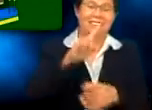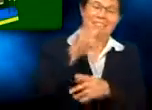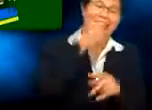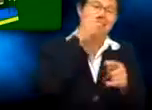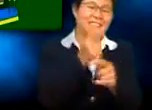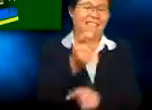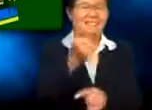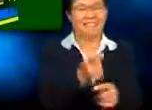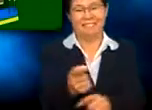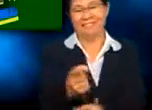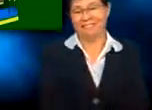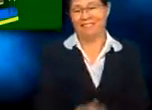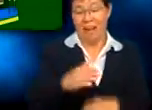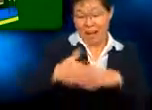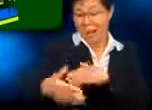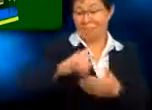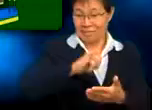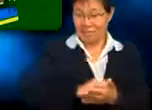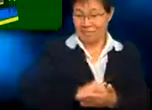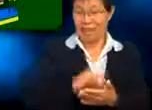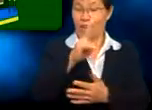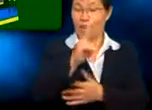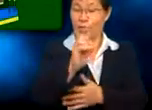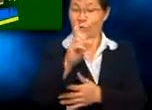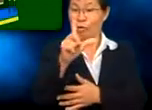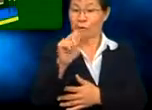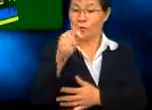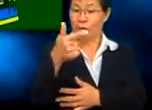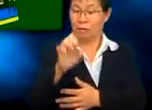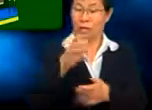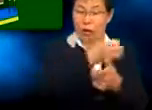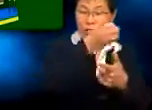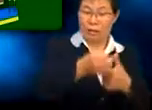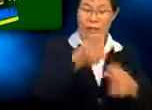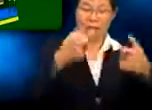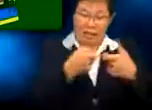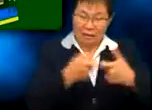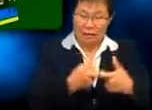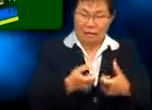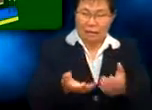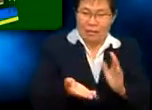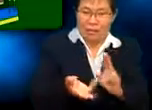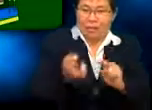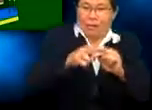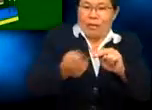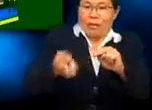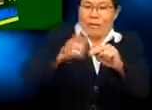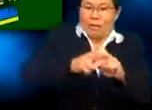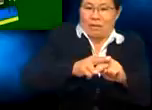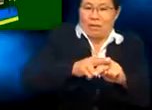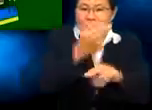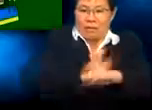Just kidding. After that, the voltage of the alternating current is raised by the